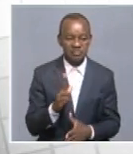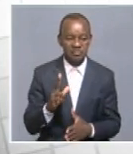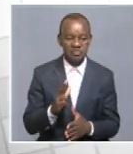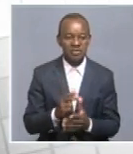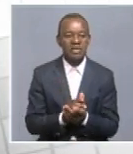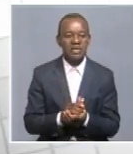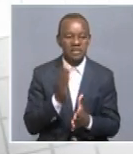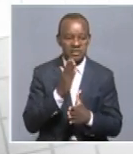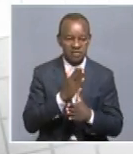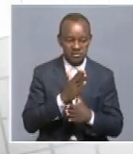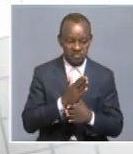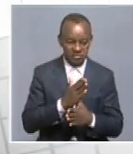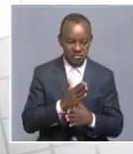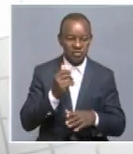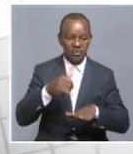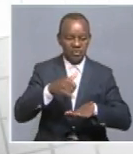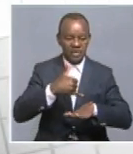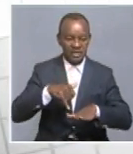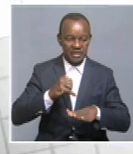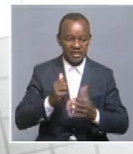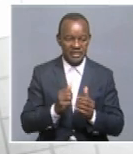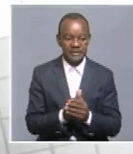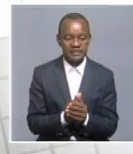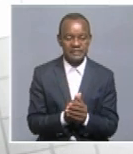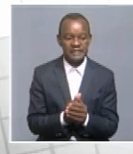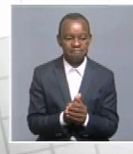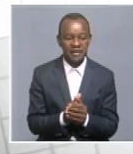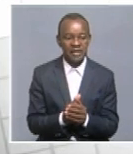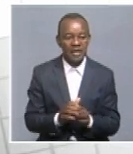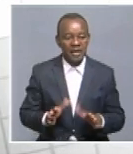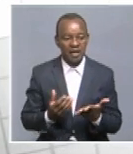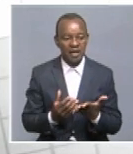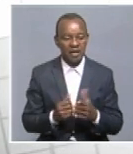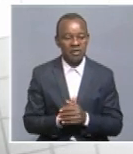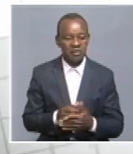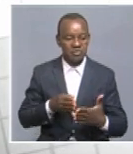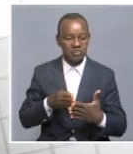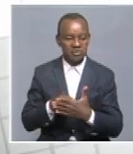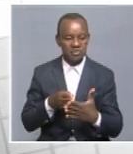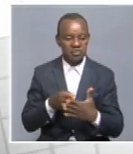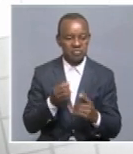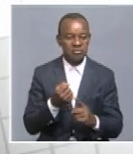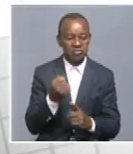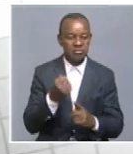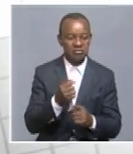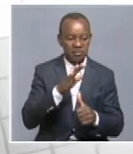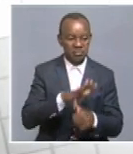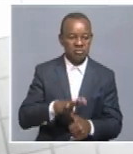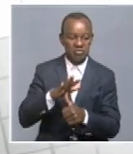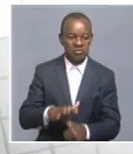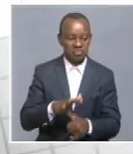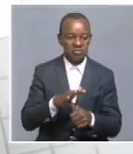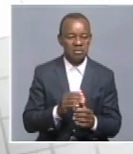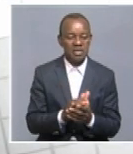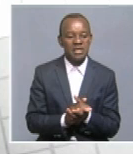be trained on, and then they would give us issues to target on gender-based violence and gender issues and violence at work. And so we